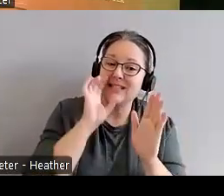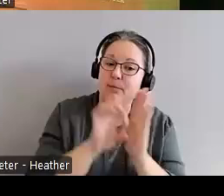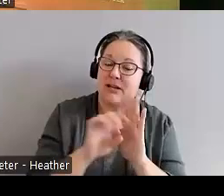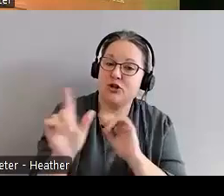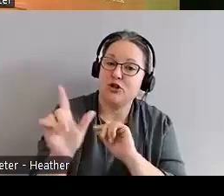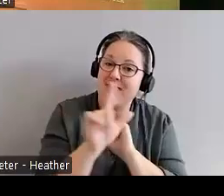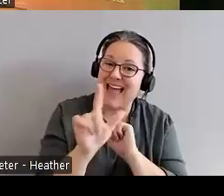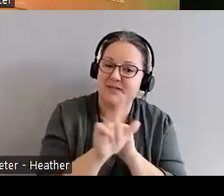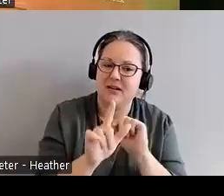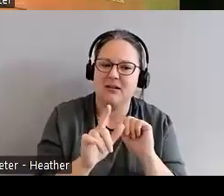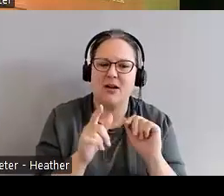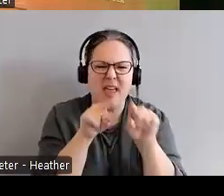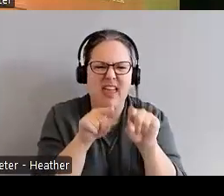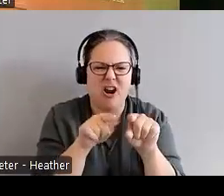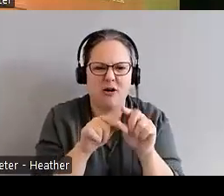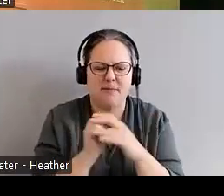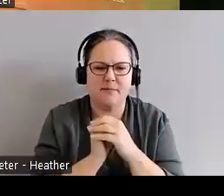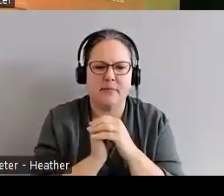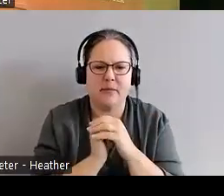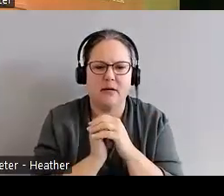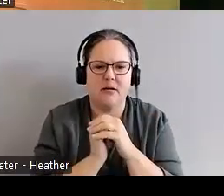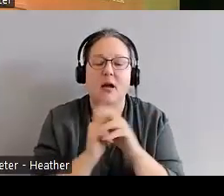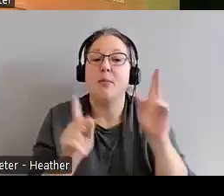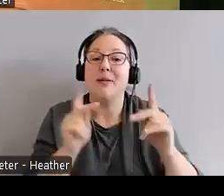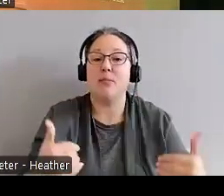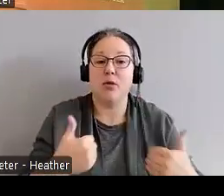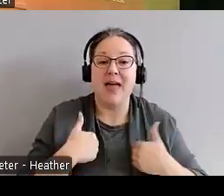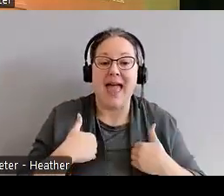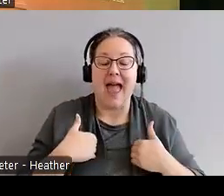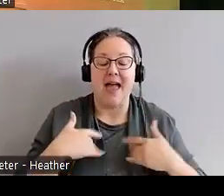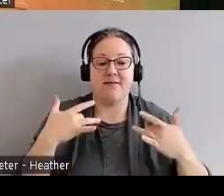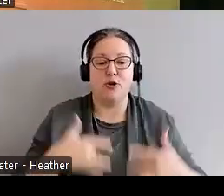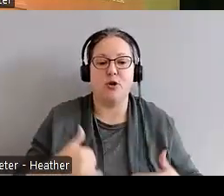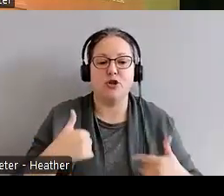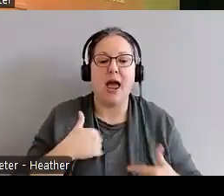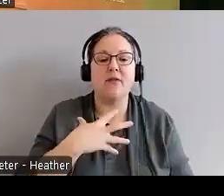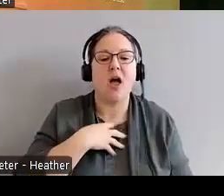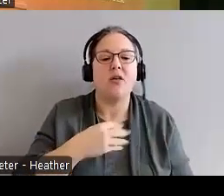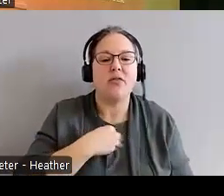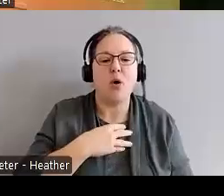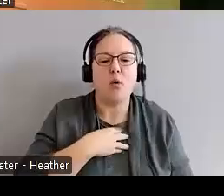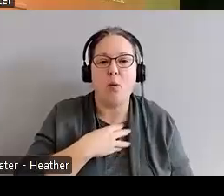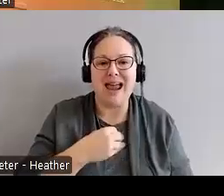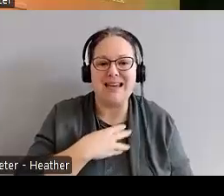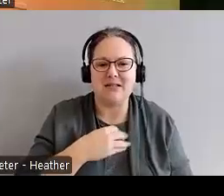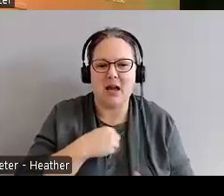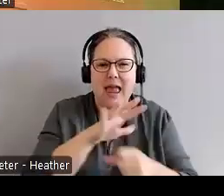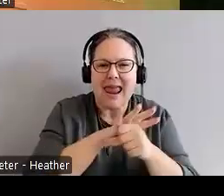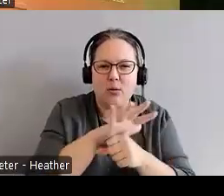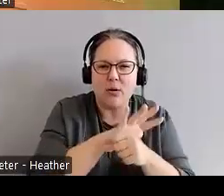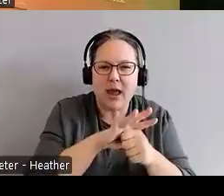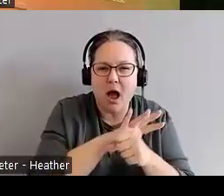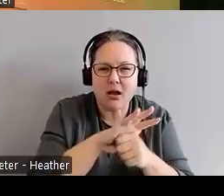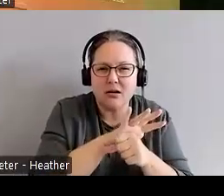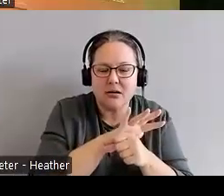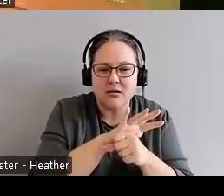there. And people with depression has these white matter hyperintensity around the preventricular area. And that